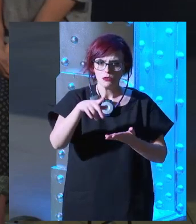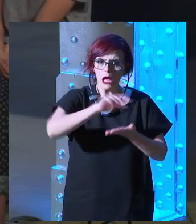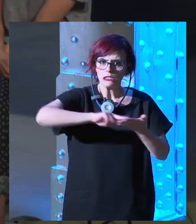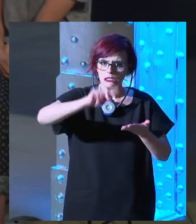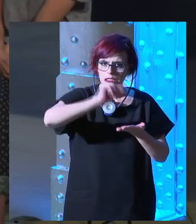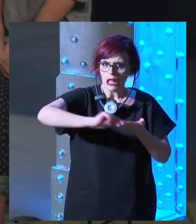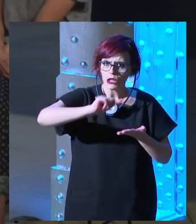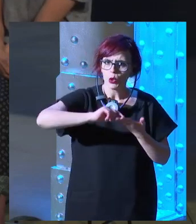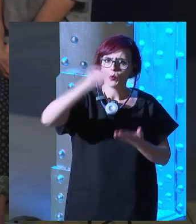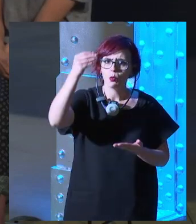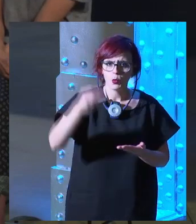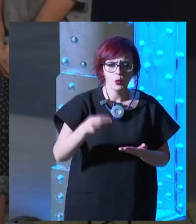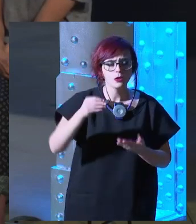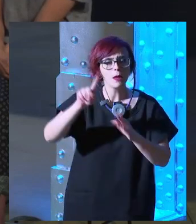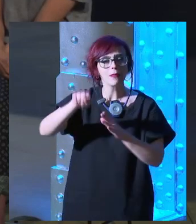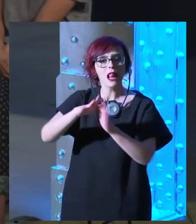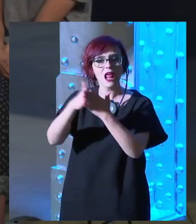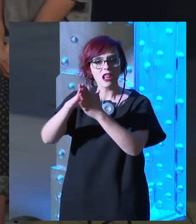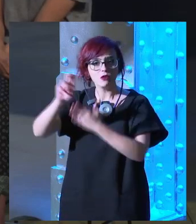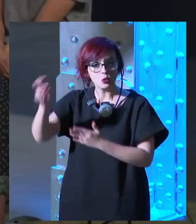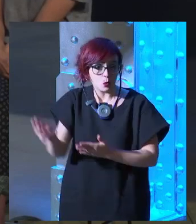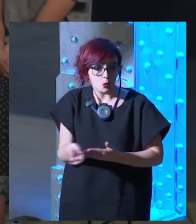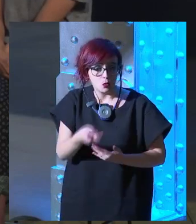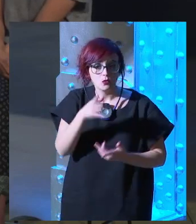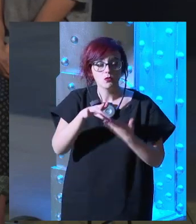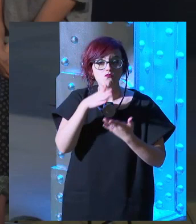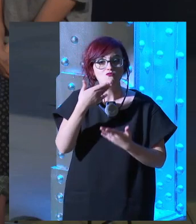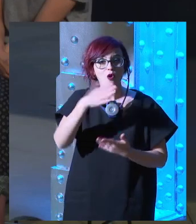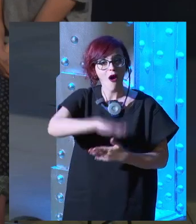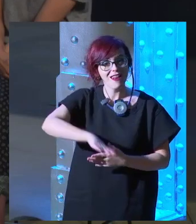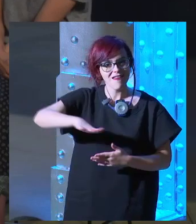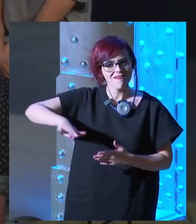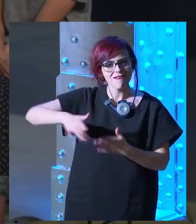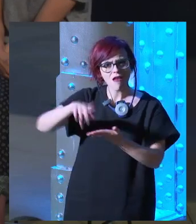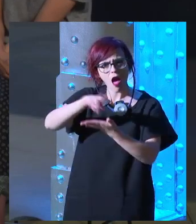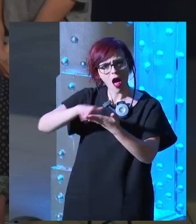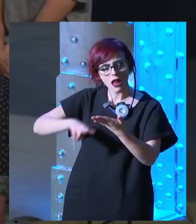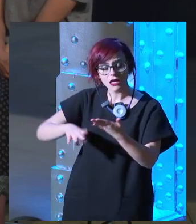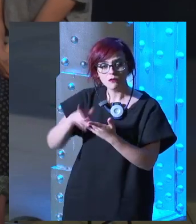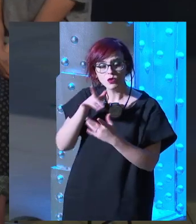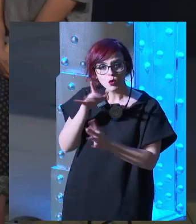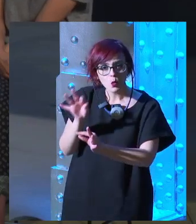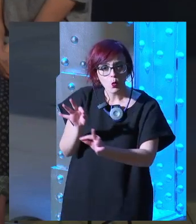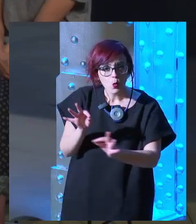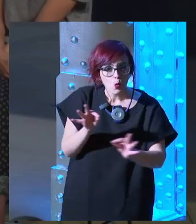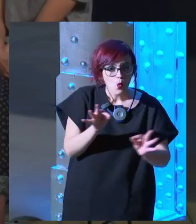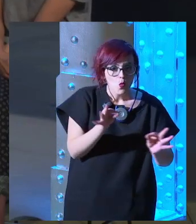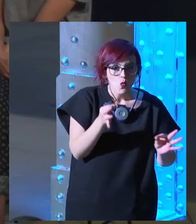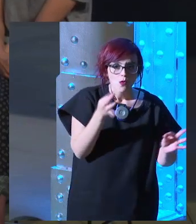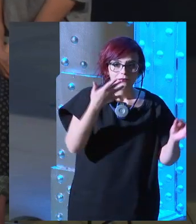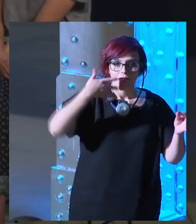was reading when I was a child and a young person. So I was absorbing, soaking up words at every